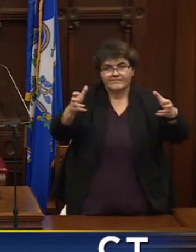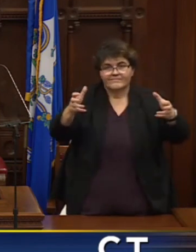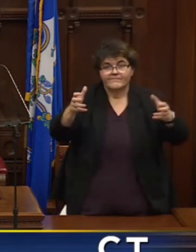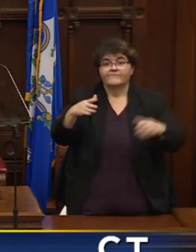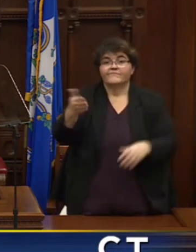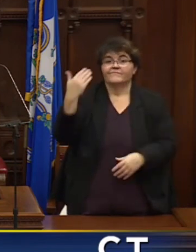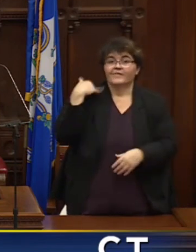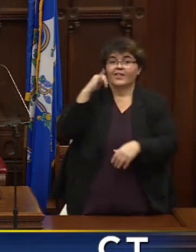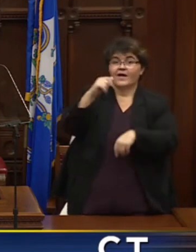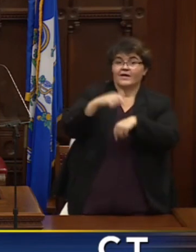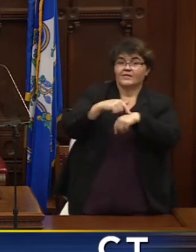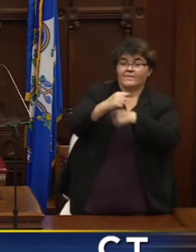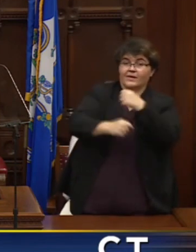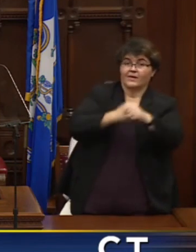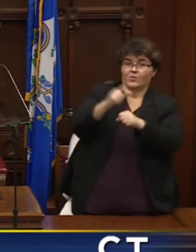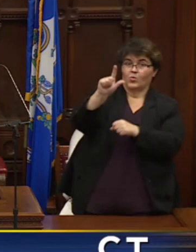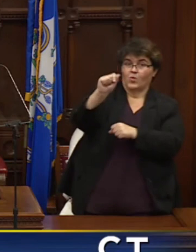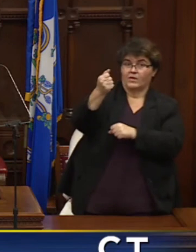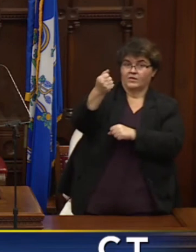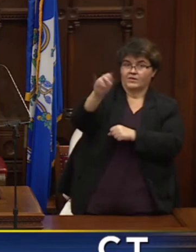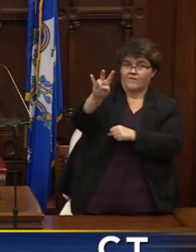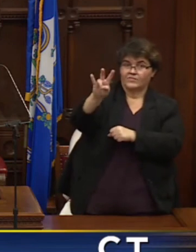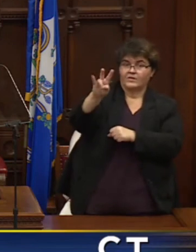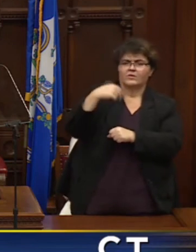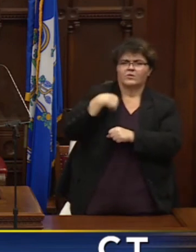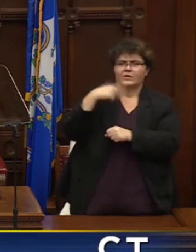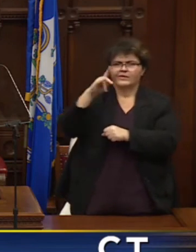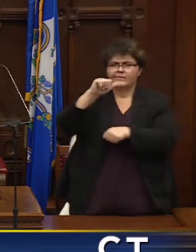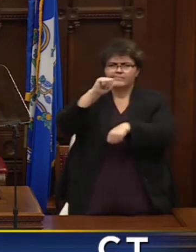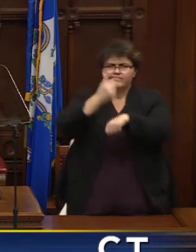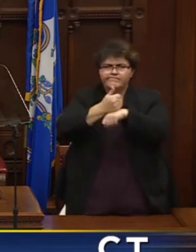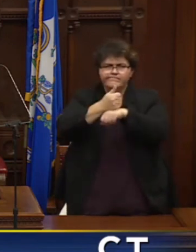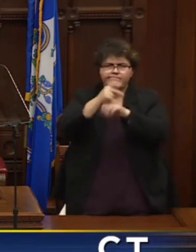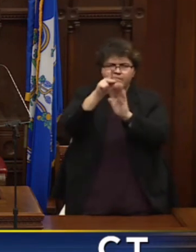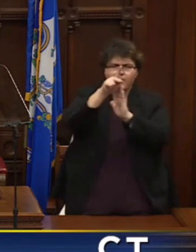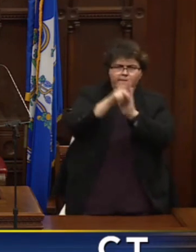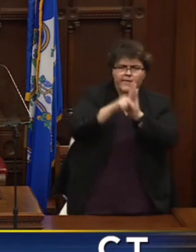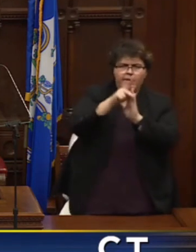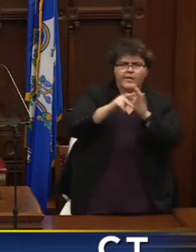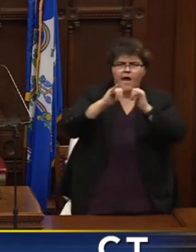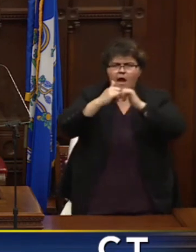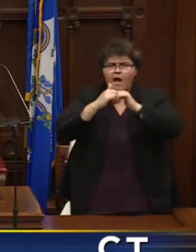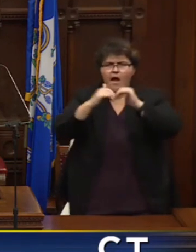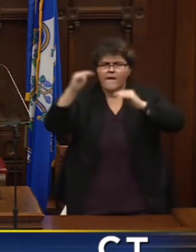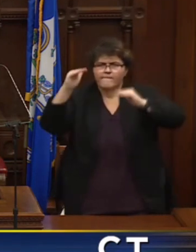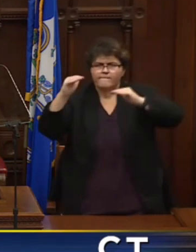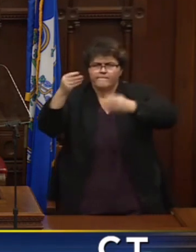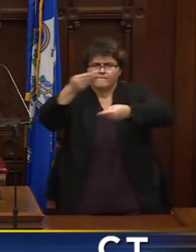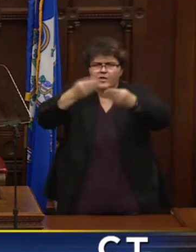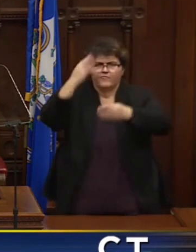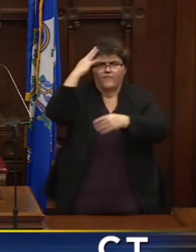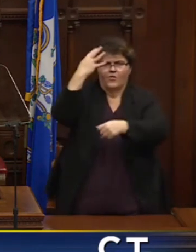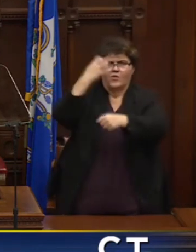that have allowed us to honestly balance our budget 4 years in a row. Thank you for that.